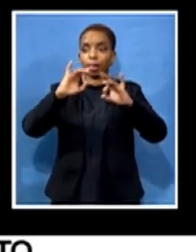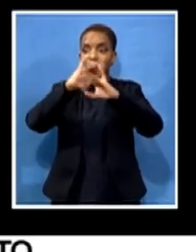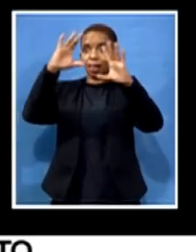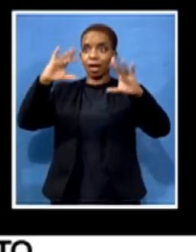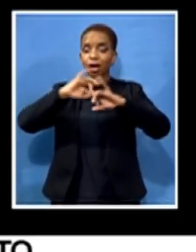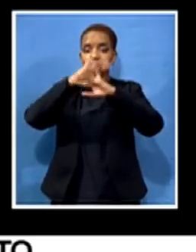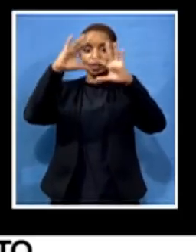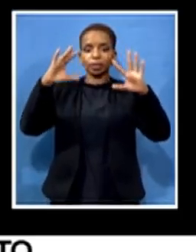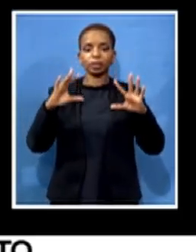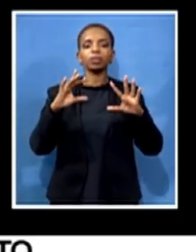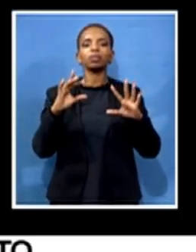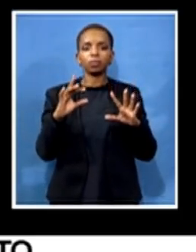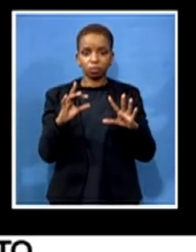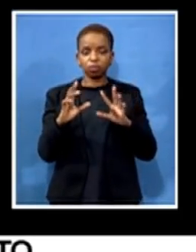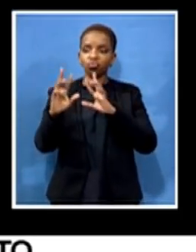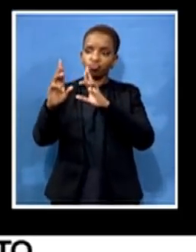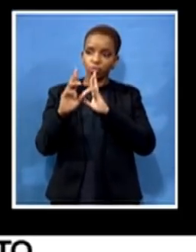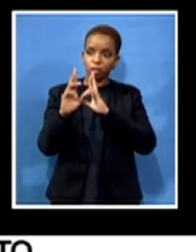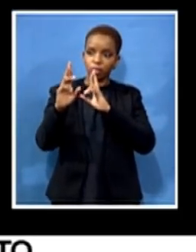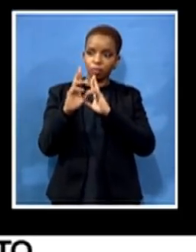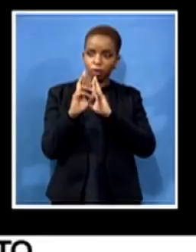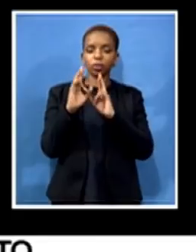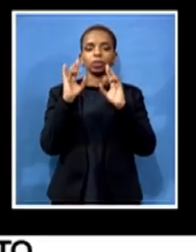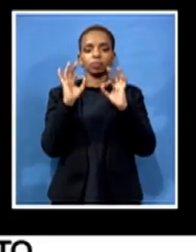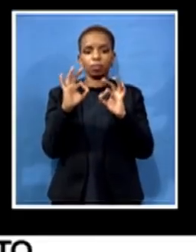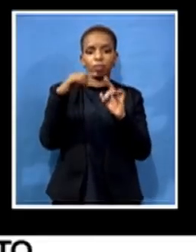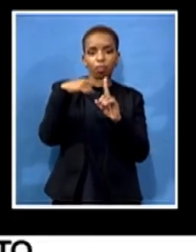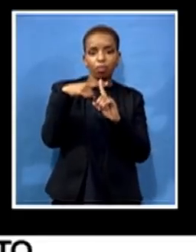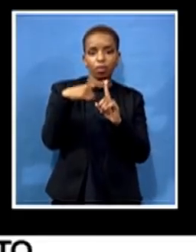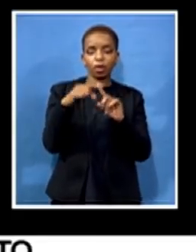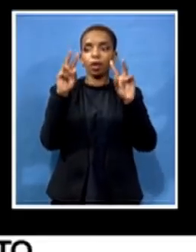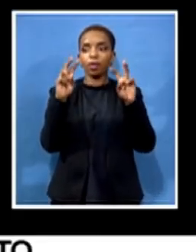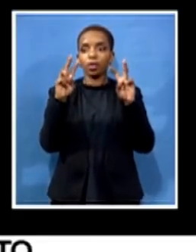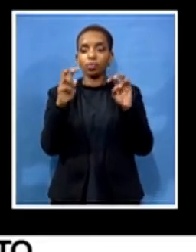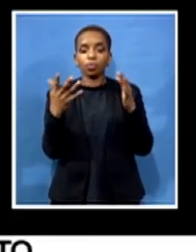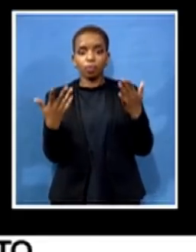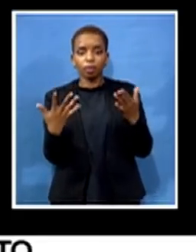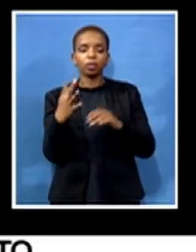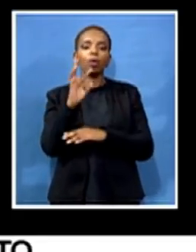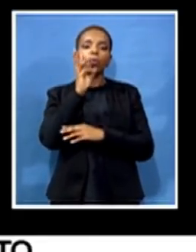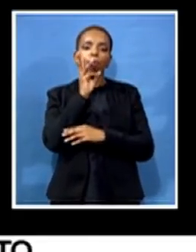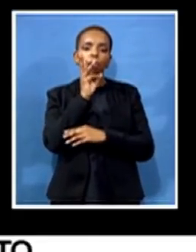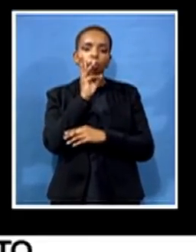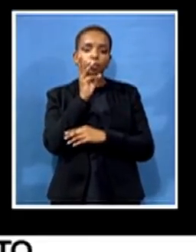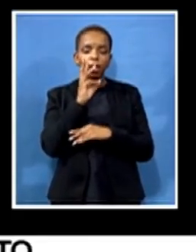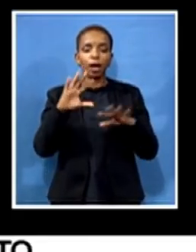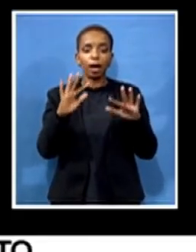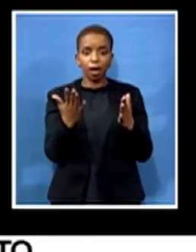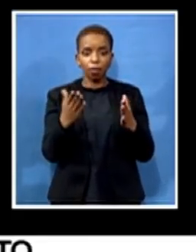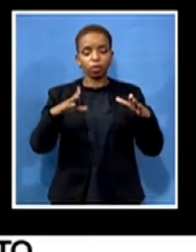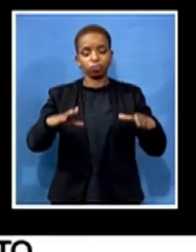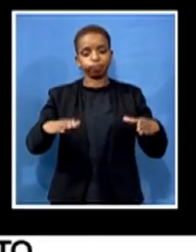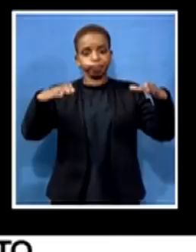to the provision of water in communities through Jojo tanks. I know that in our province,